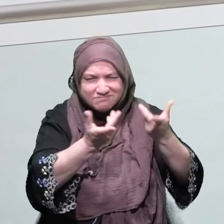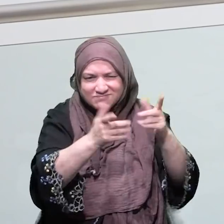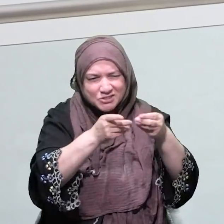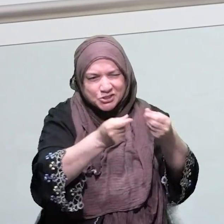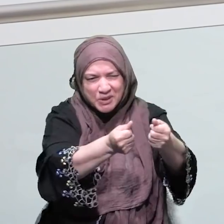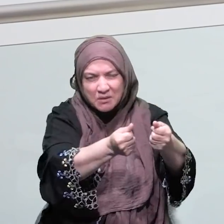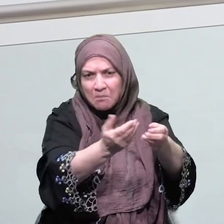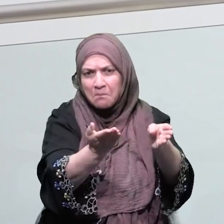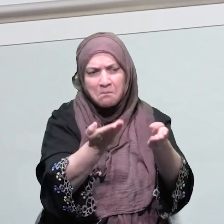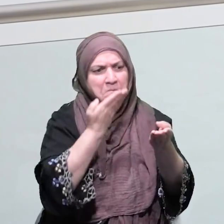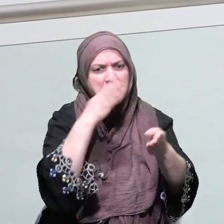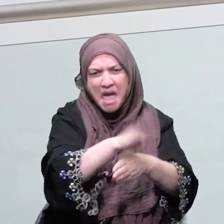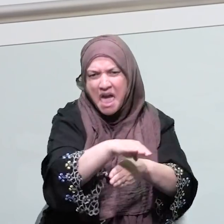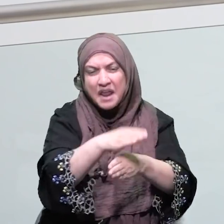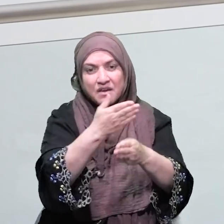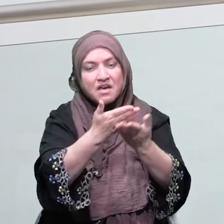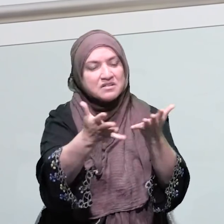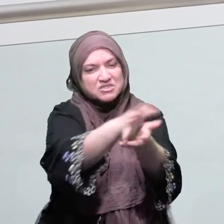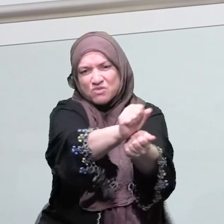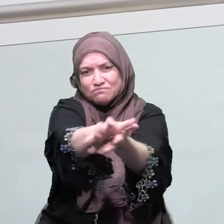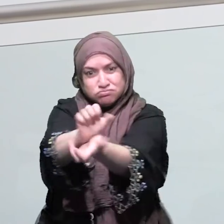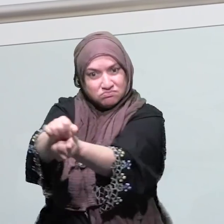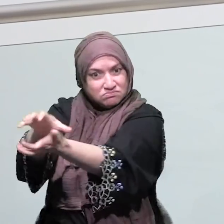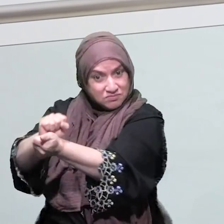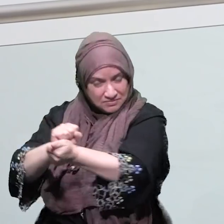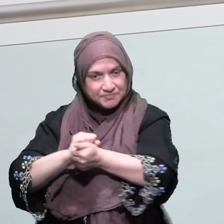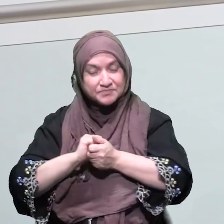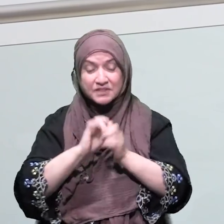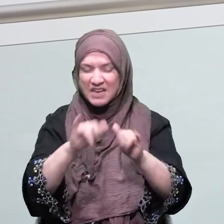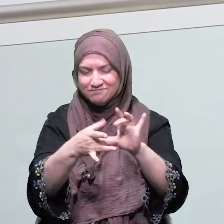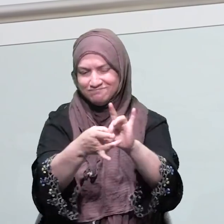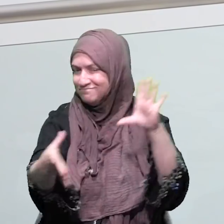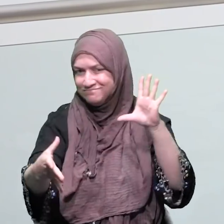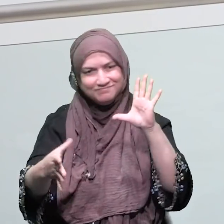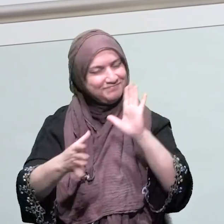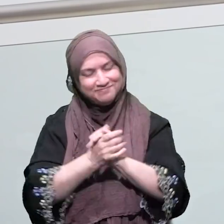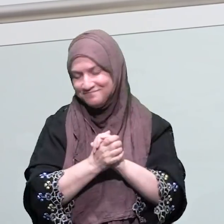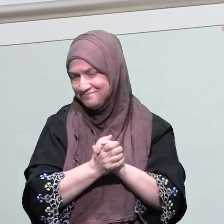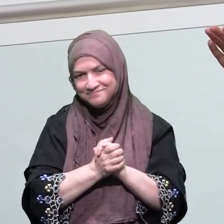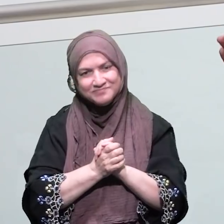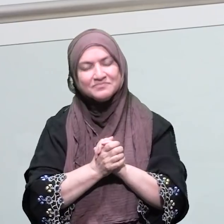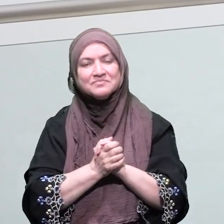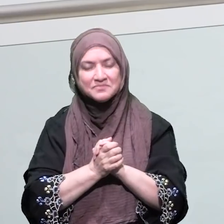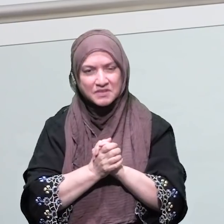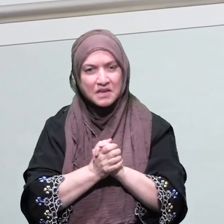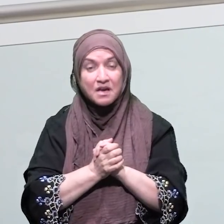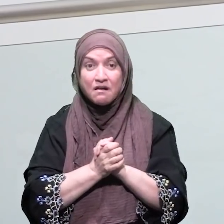Allah fill our hearts with the love of Him. May Allah subhanahu wa ta'ala not give the shaitan any